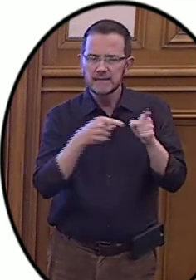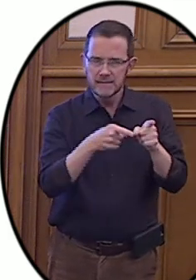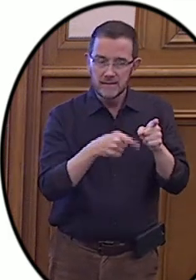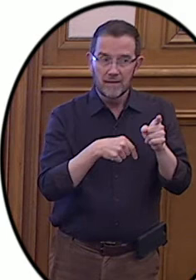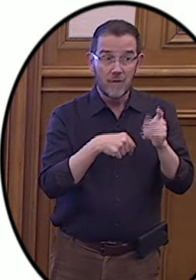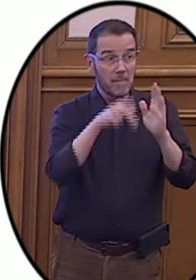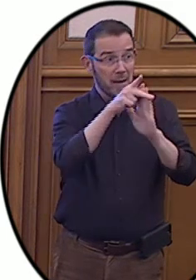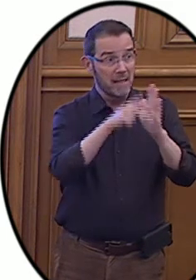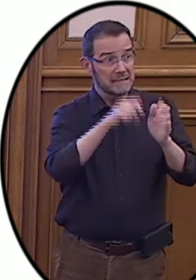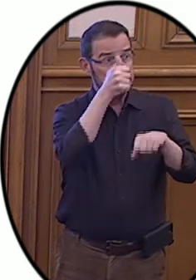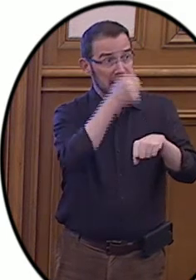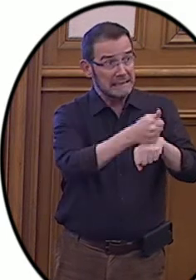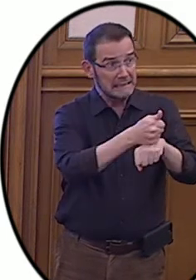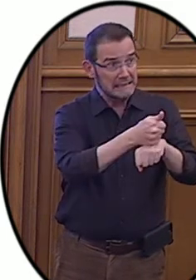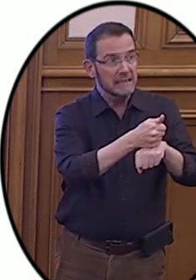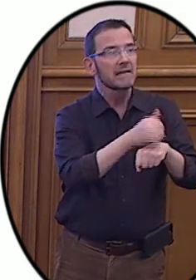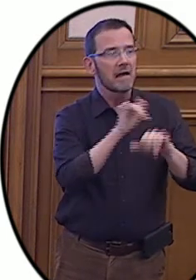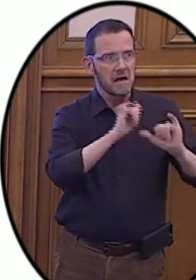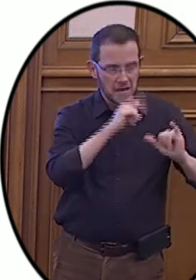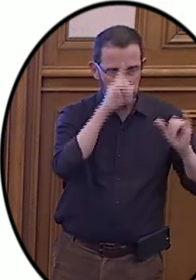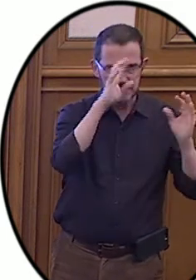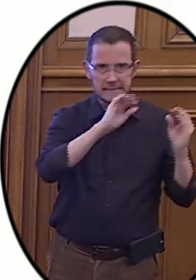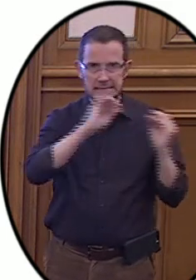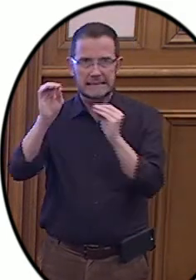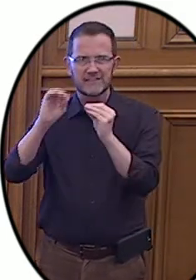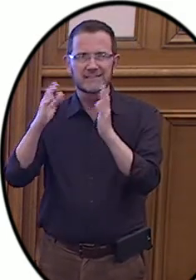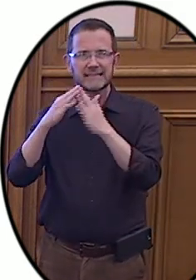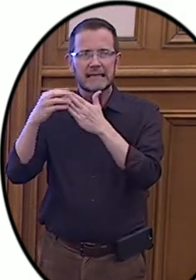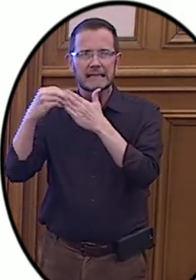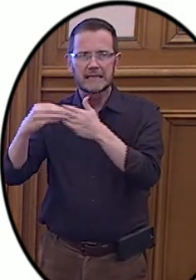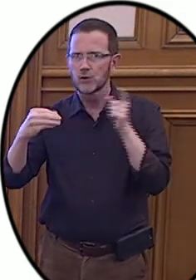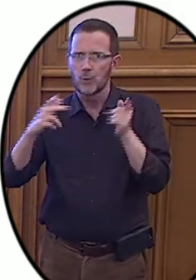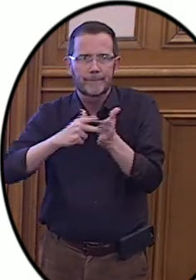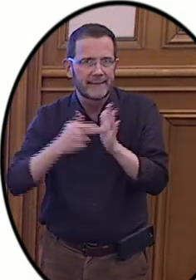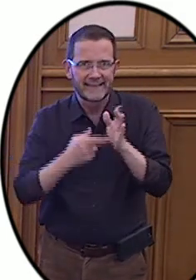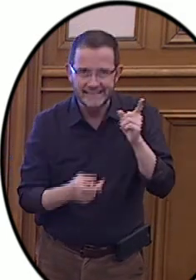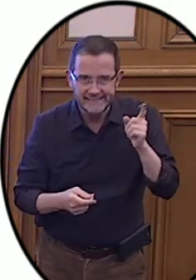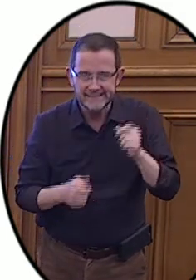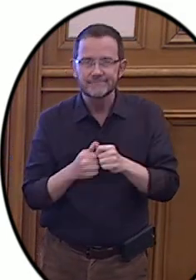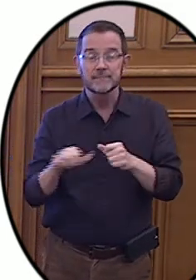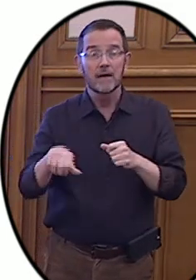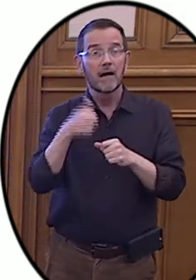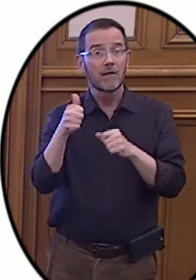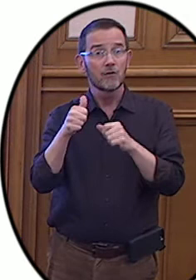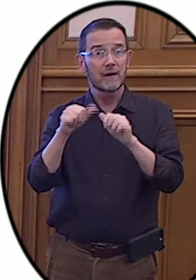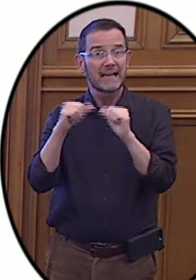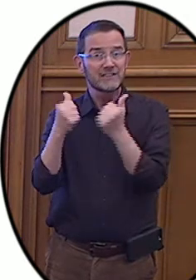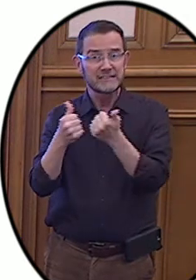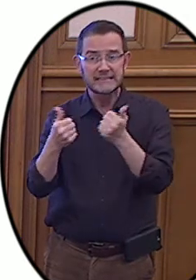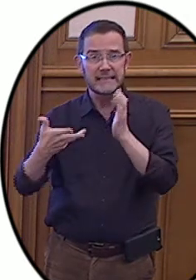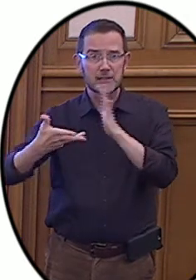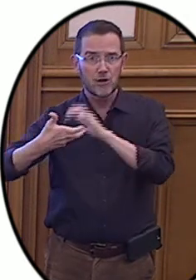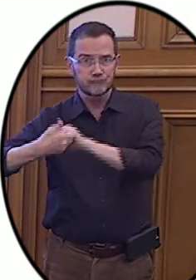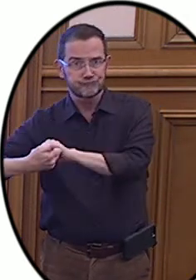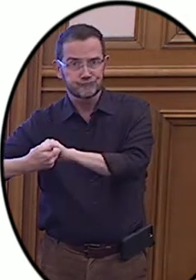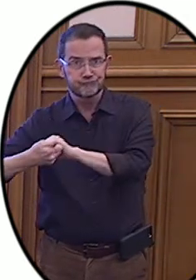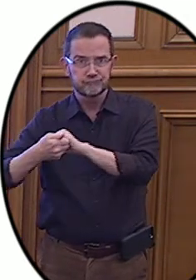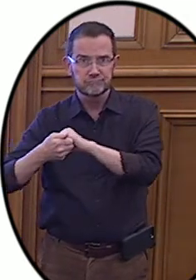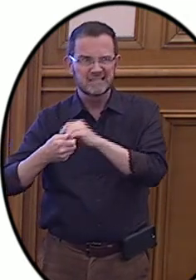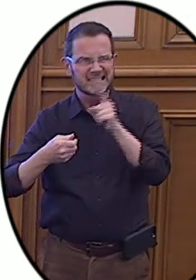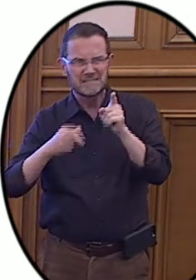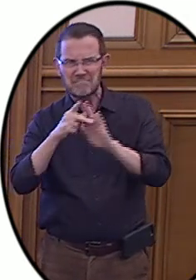for city leaders and collaboration with other local agencies to improve local